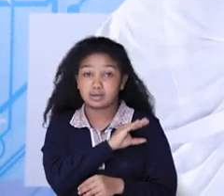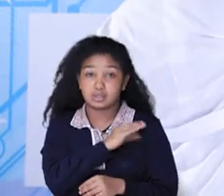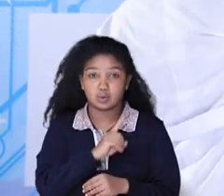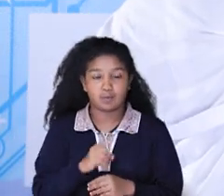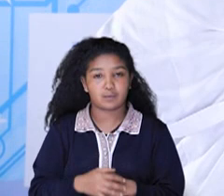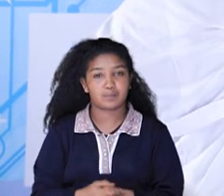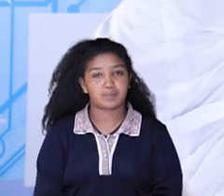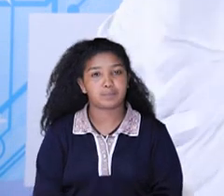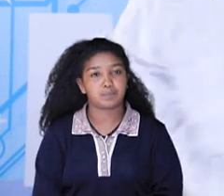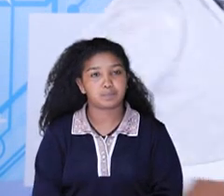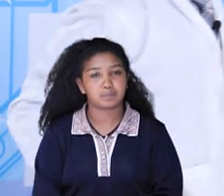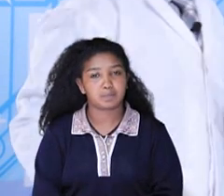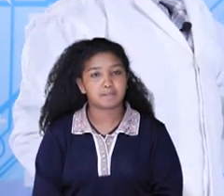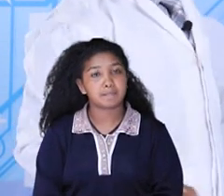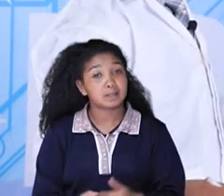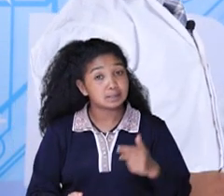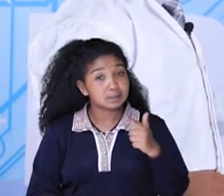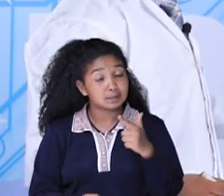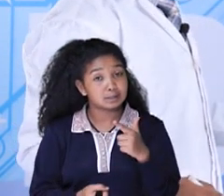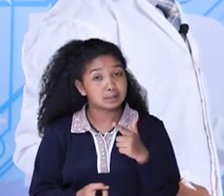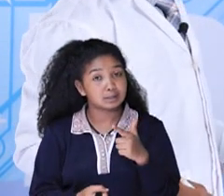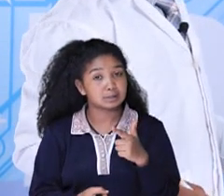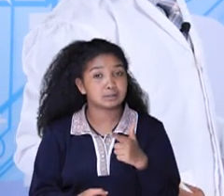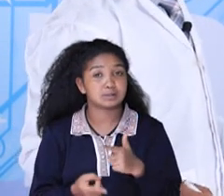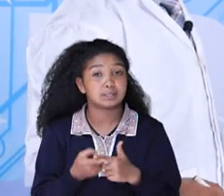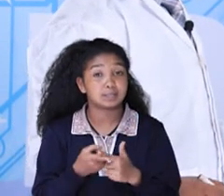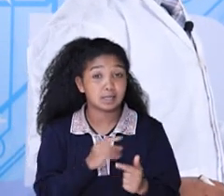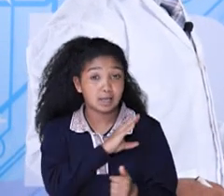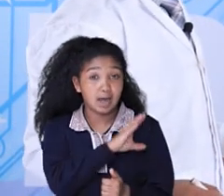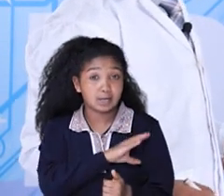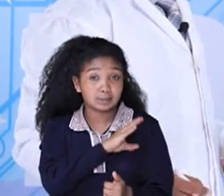primates. The second